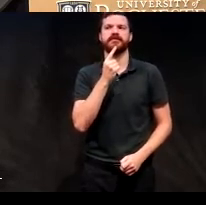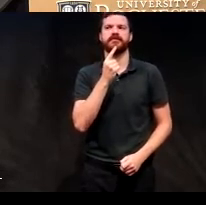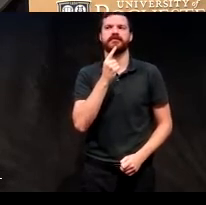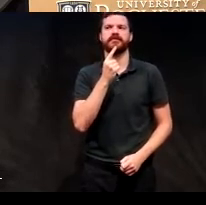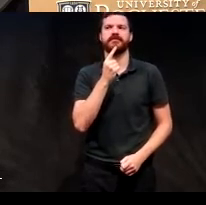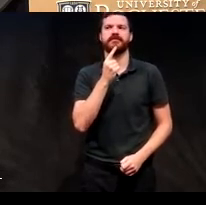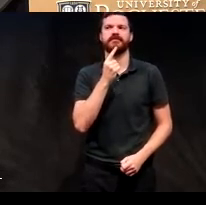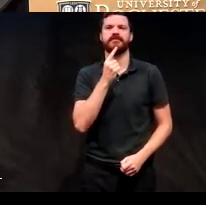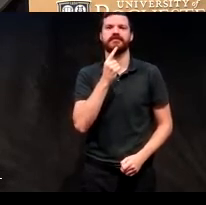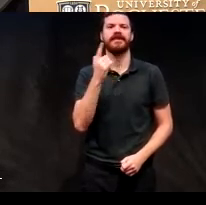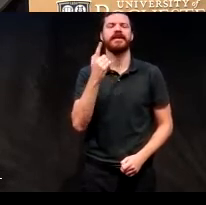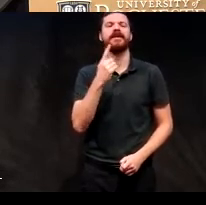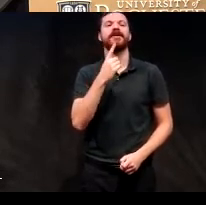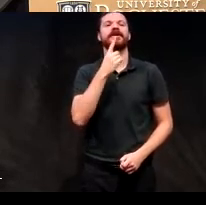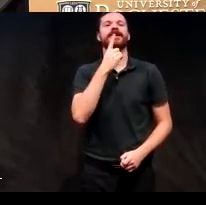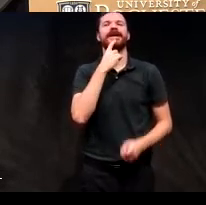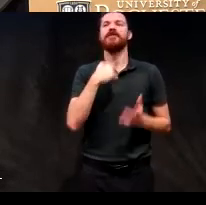I forgot to-